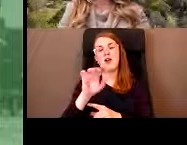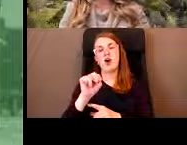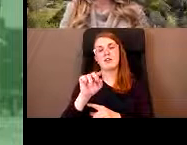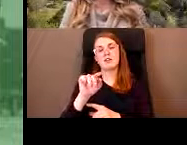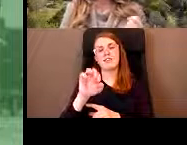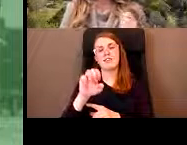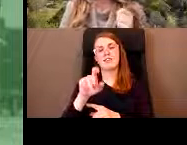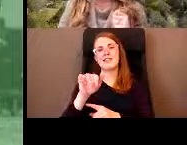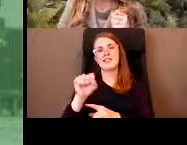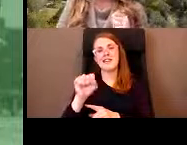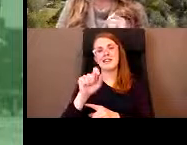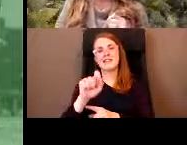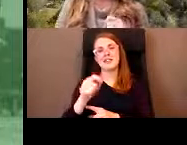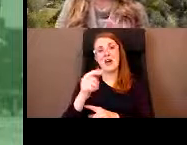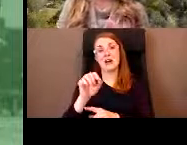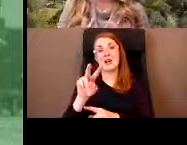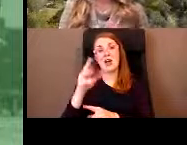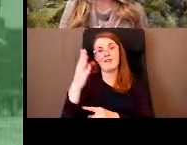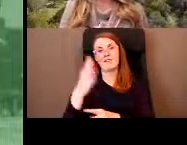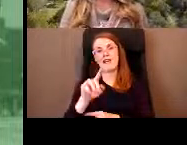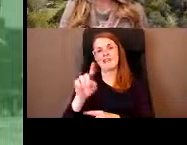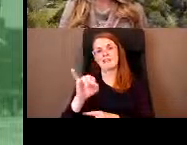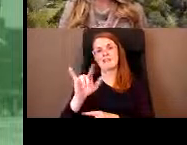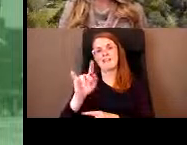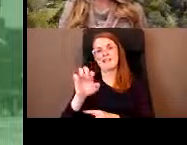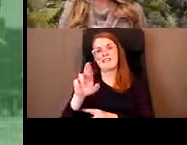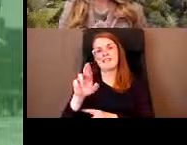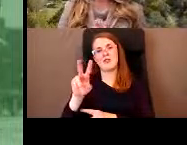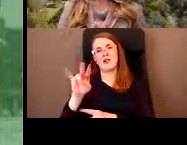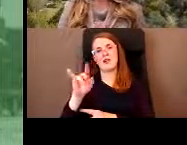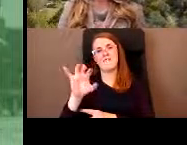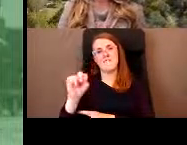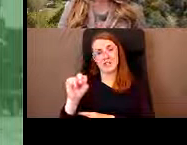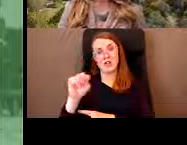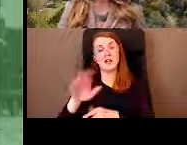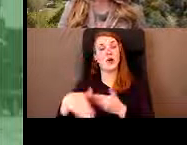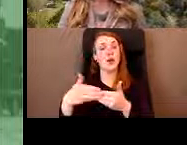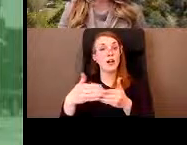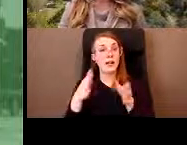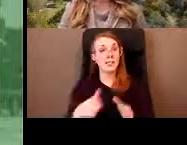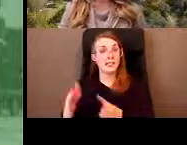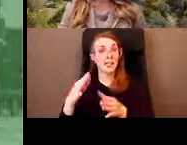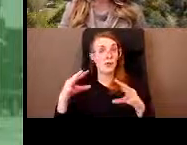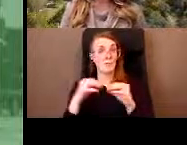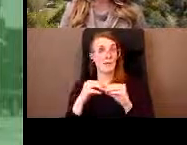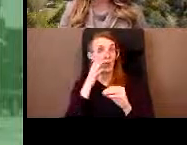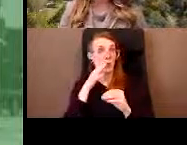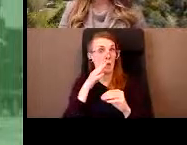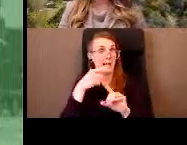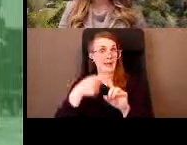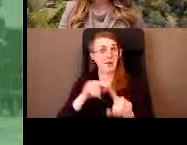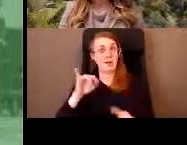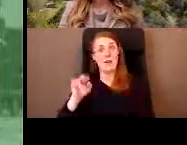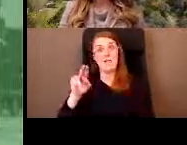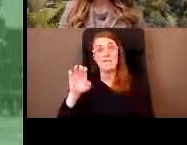www.austintexas.gov/zilkervision. And then on our upcoming schedule, our next meeting will be in June. We have not yet decided